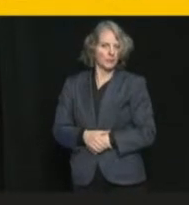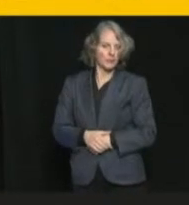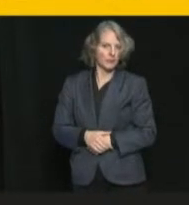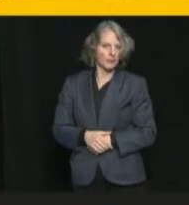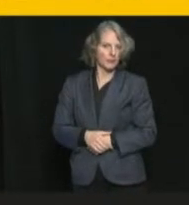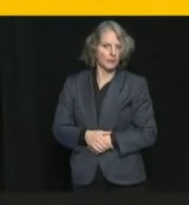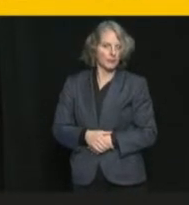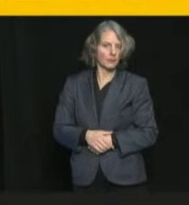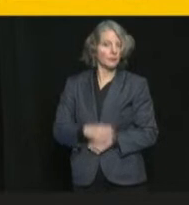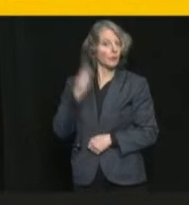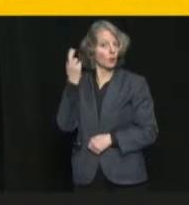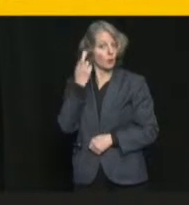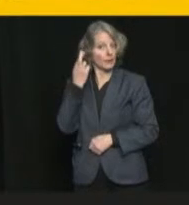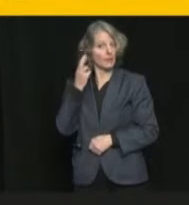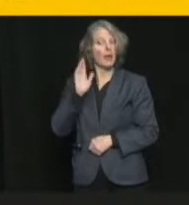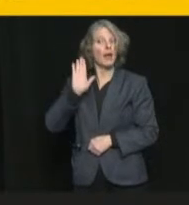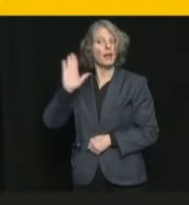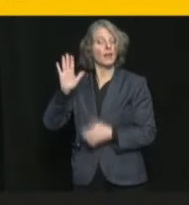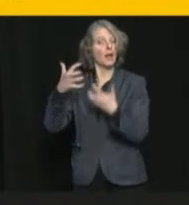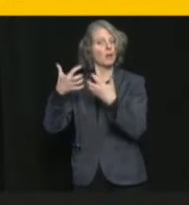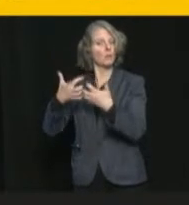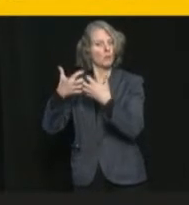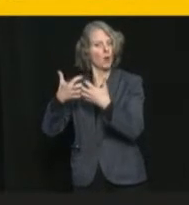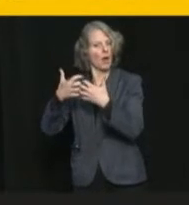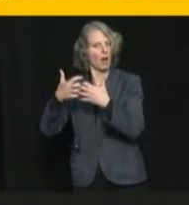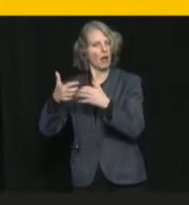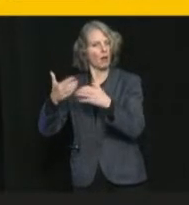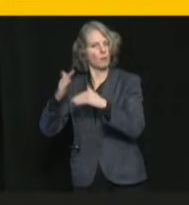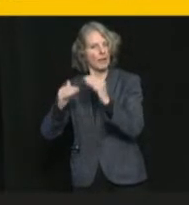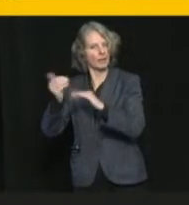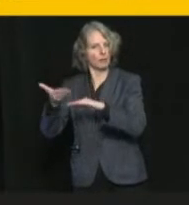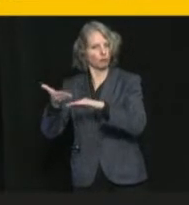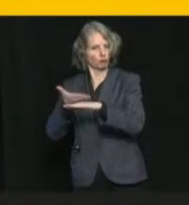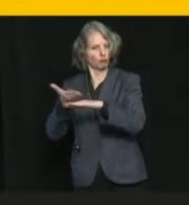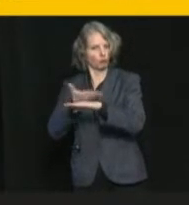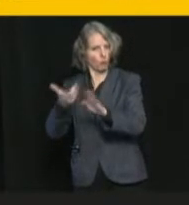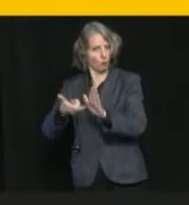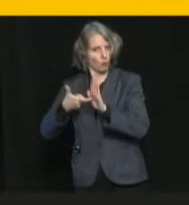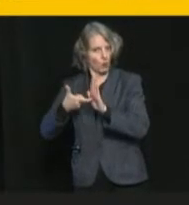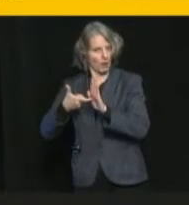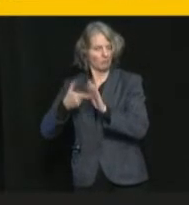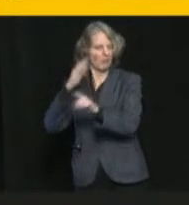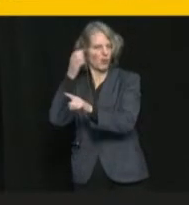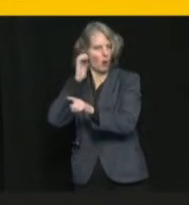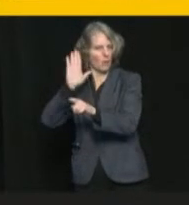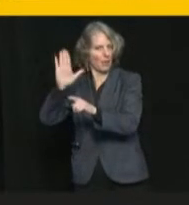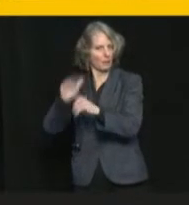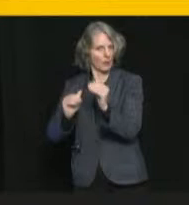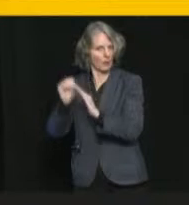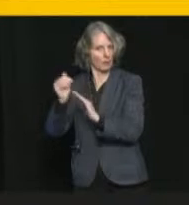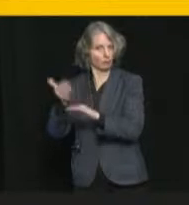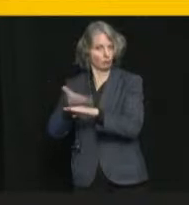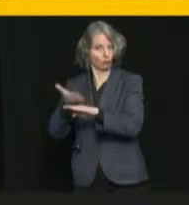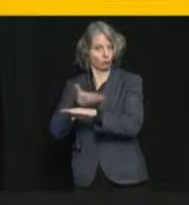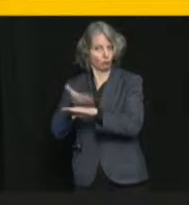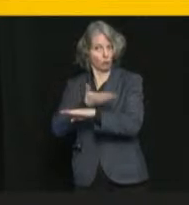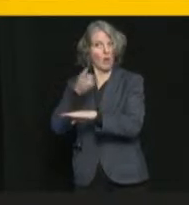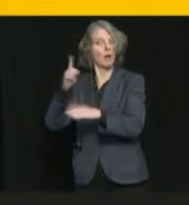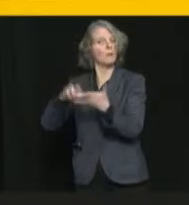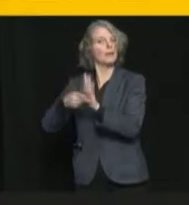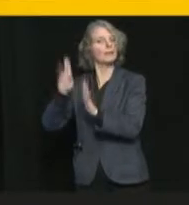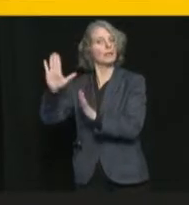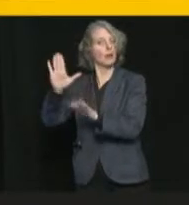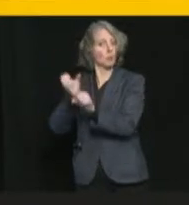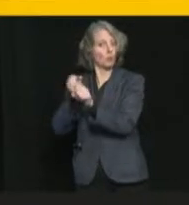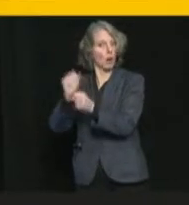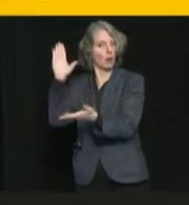due to work on the European facility, Pfizer's European facility, and deliveries to all countries will